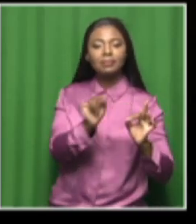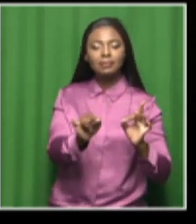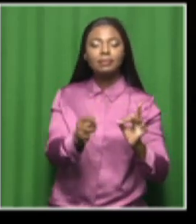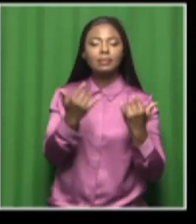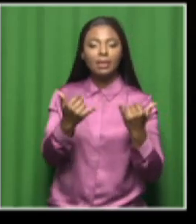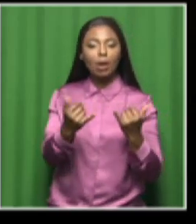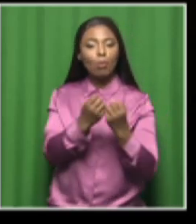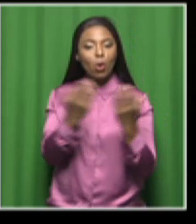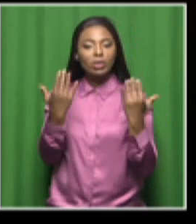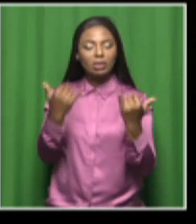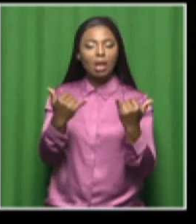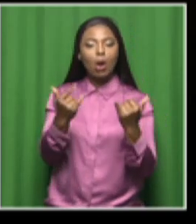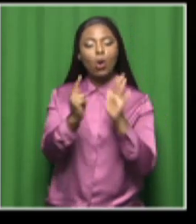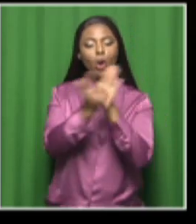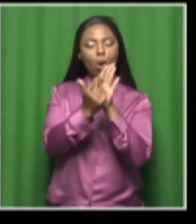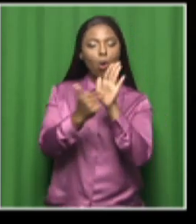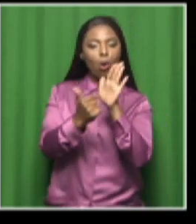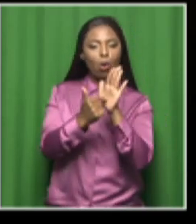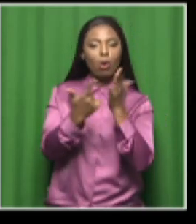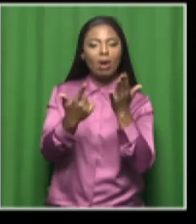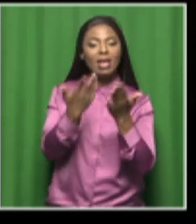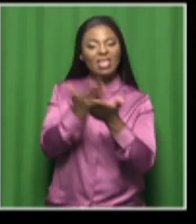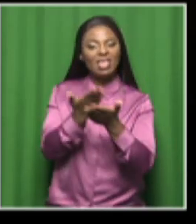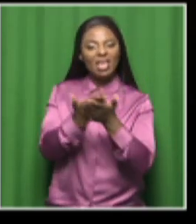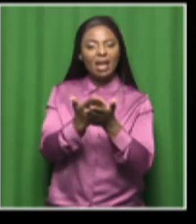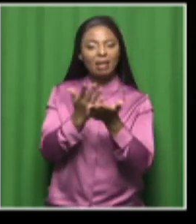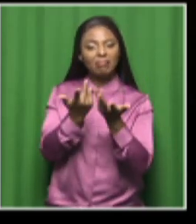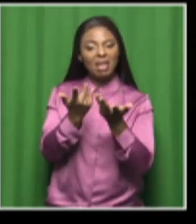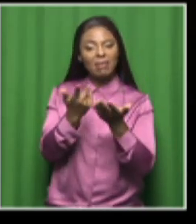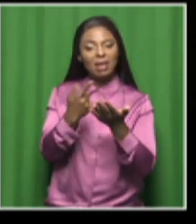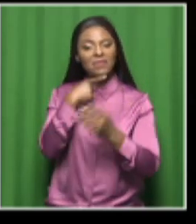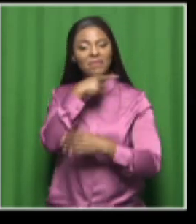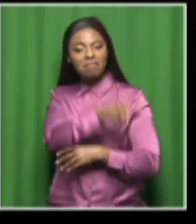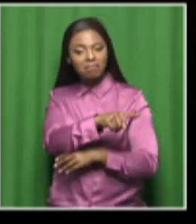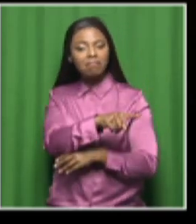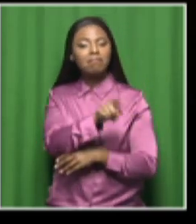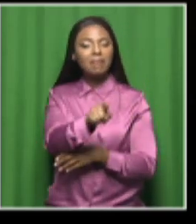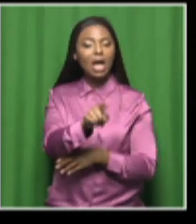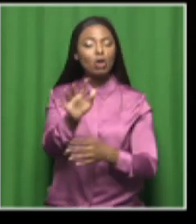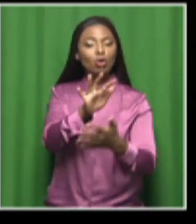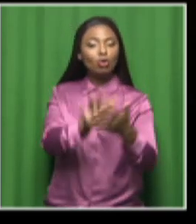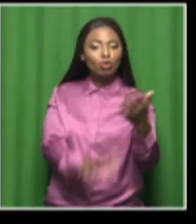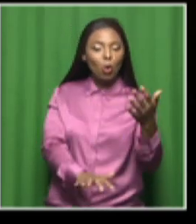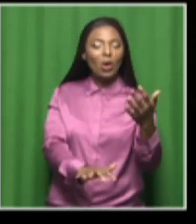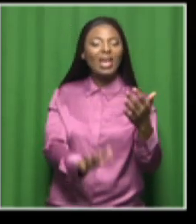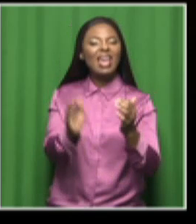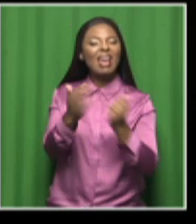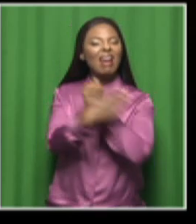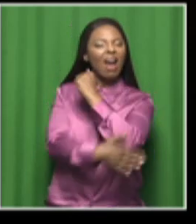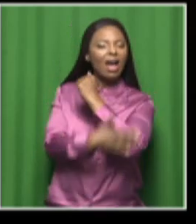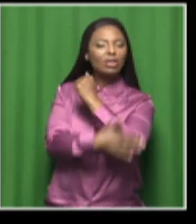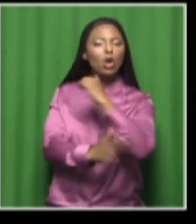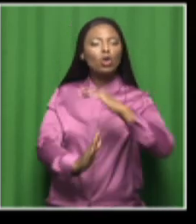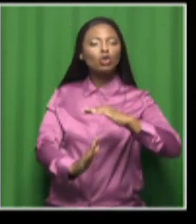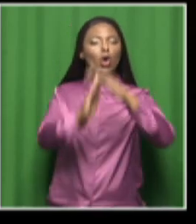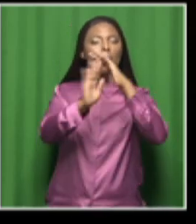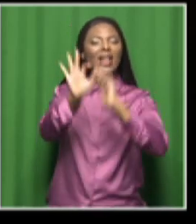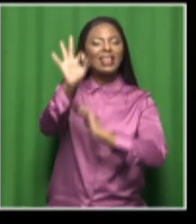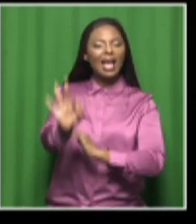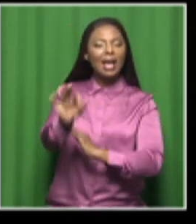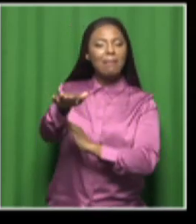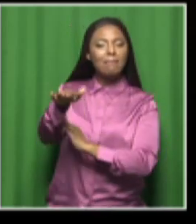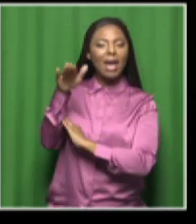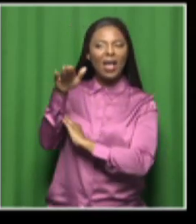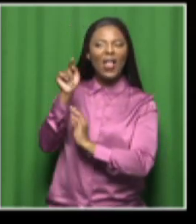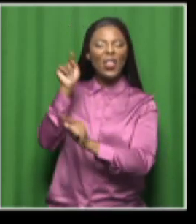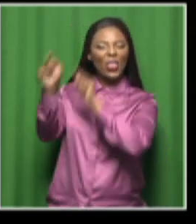international anti-terror laws may have been breached. And this is a story about the country's top 3 banks who've been